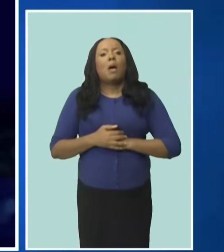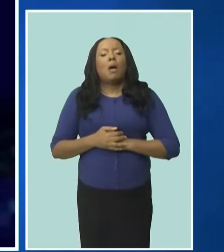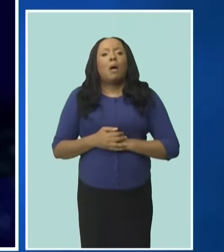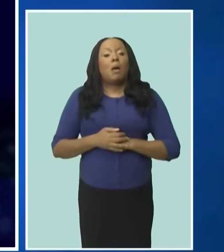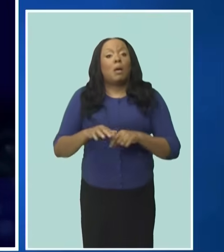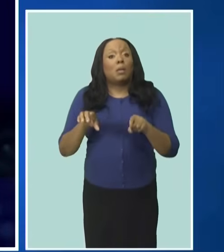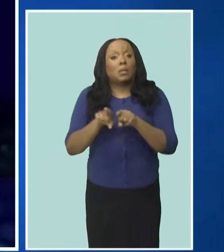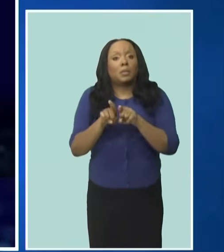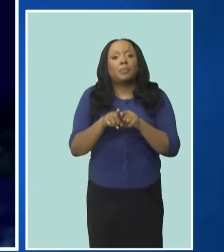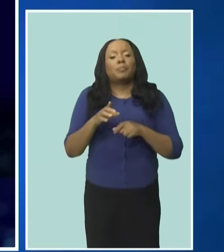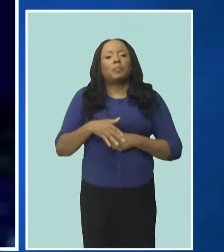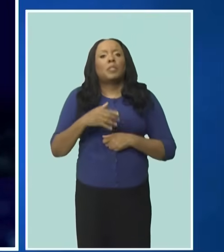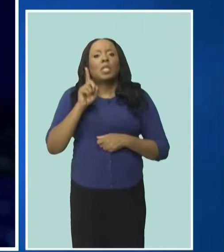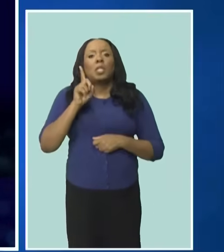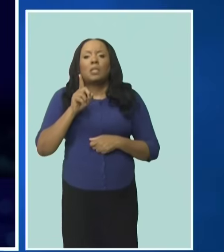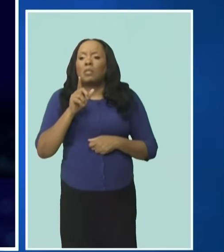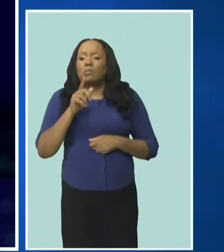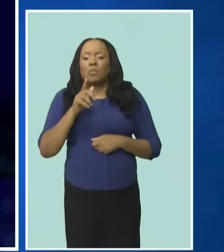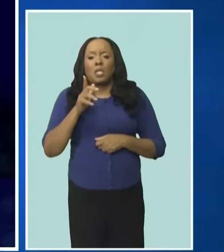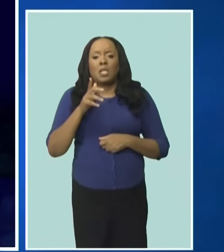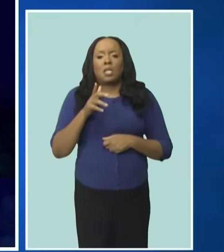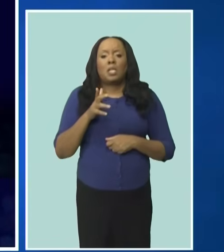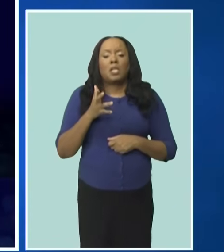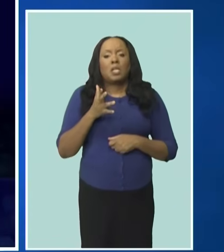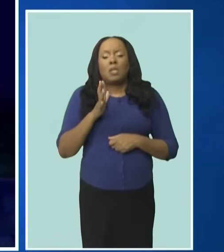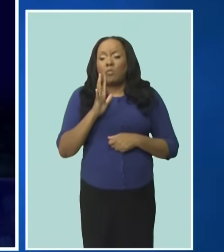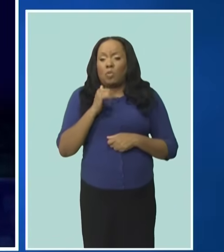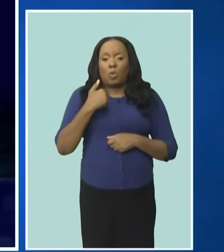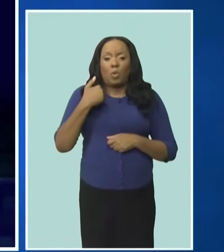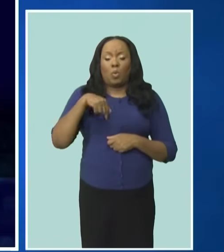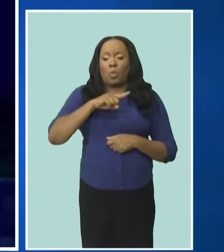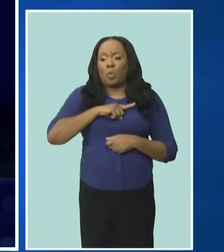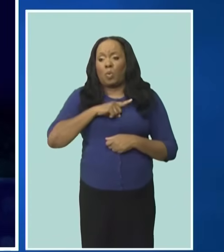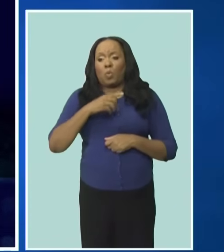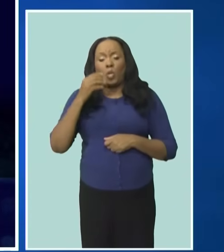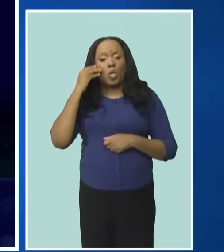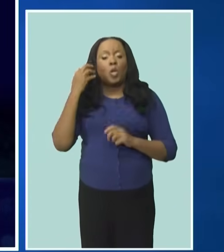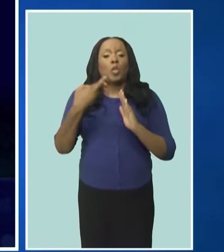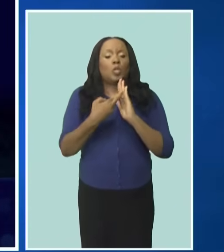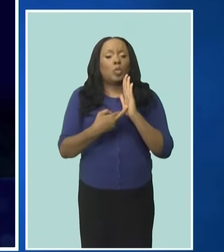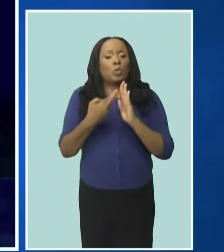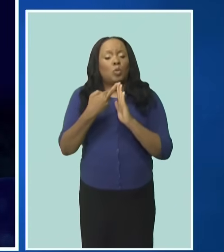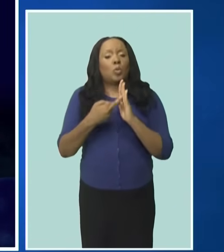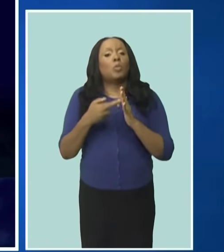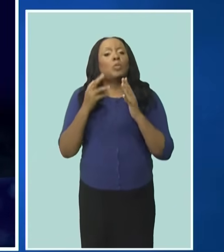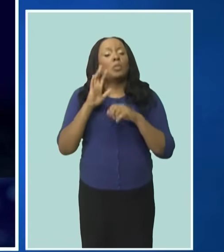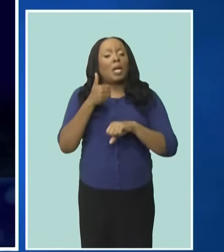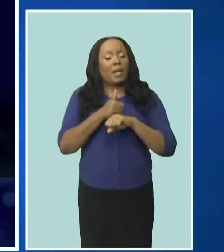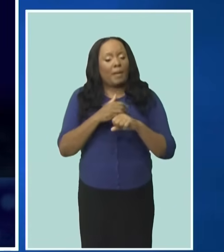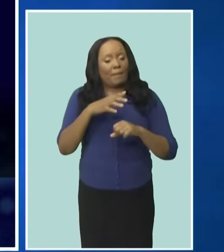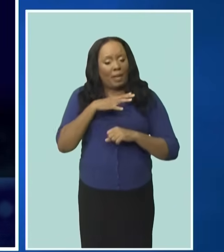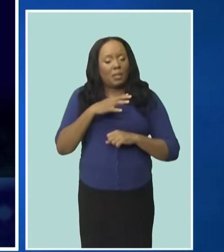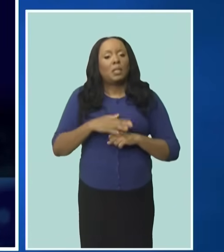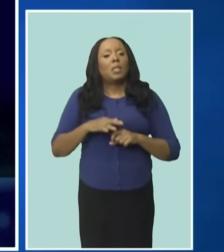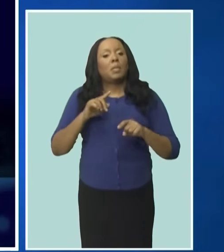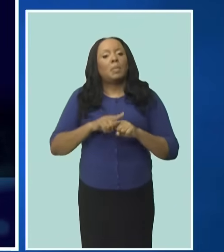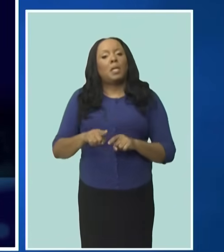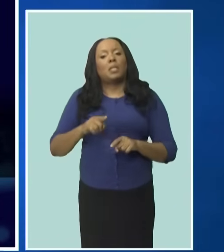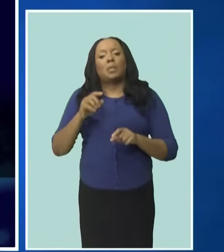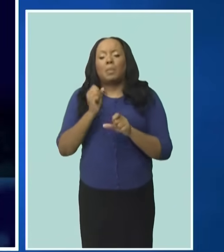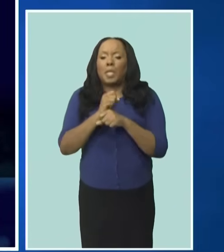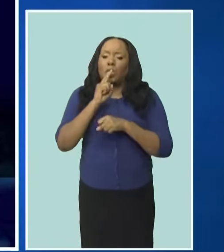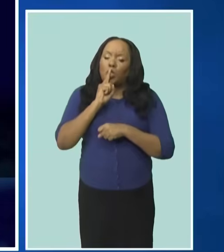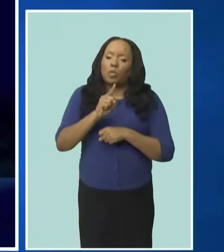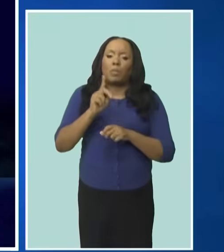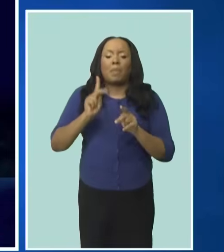public, enforcement is the issue, not that of regulation, not that of the law. It is the enforcement, and therefore